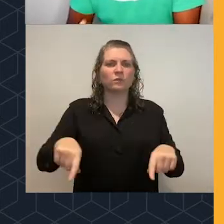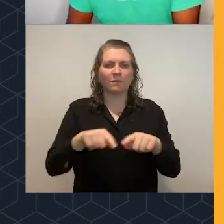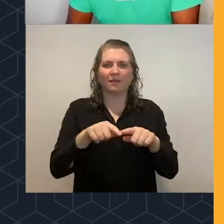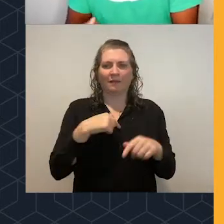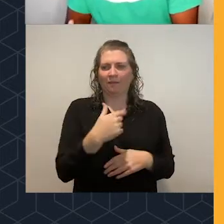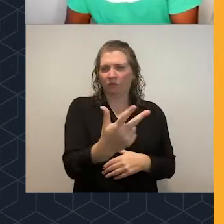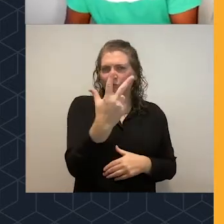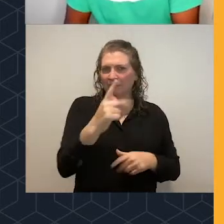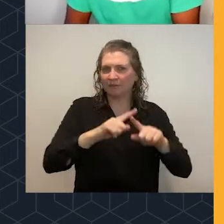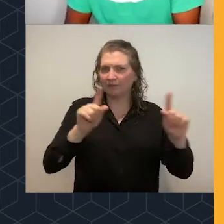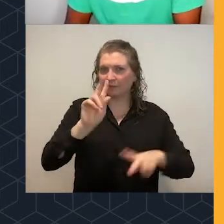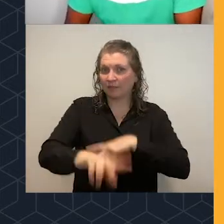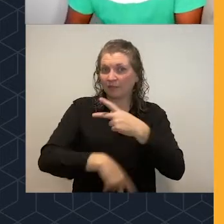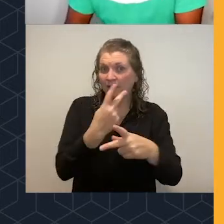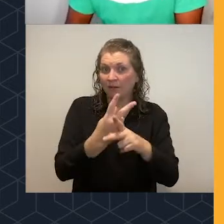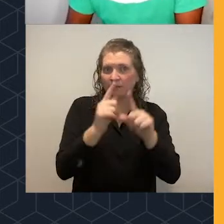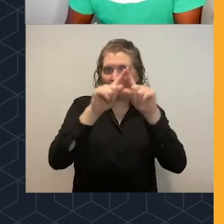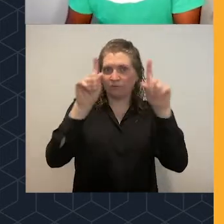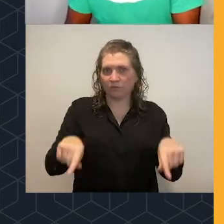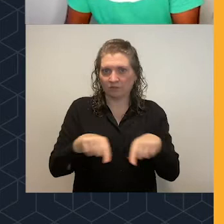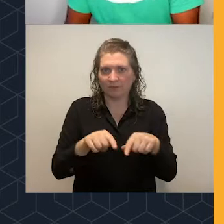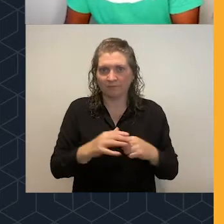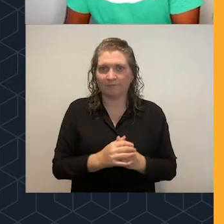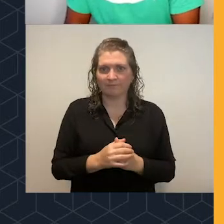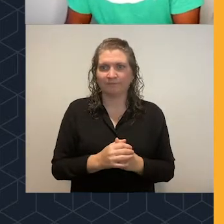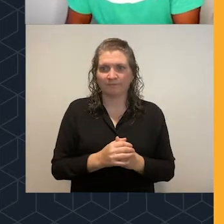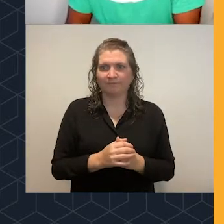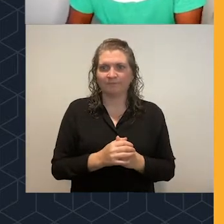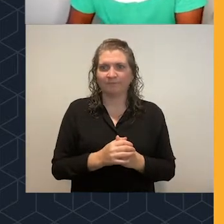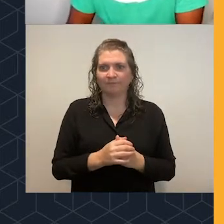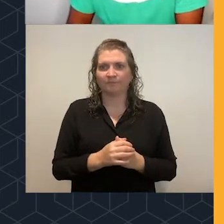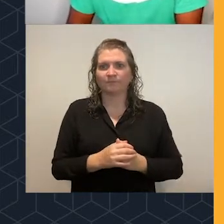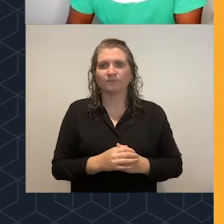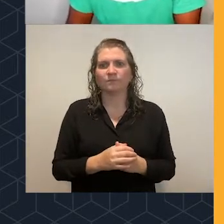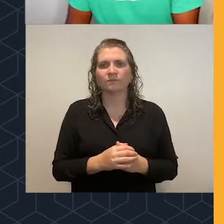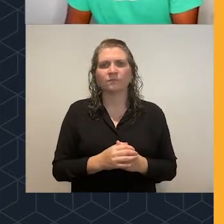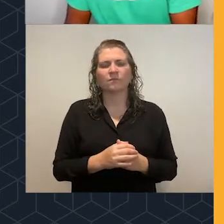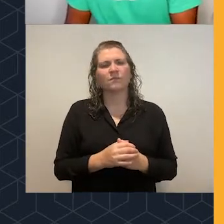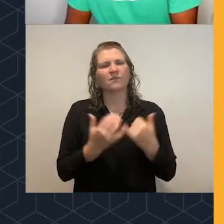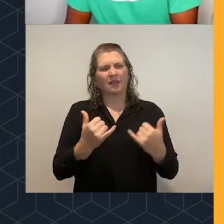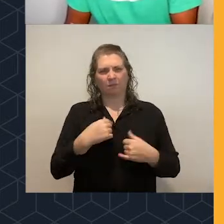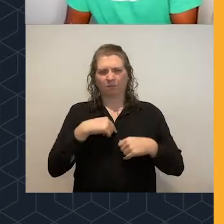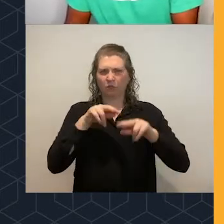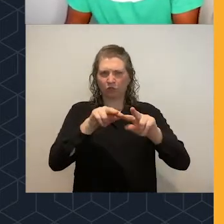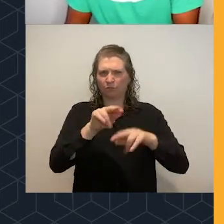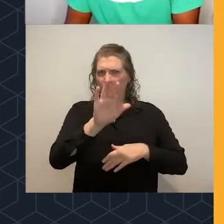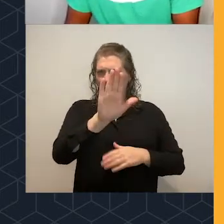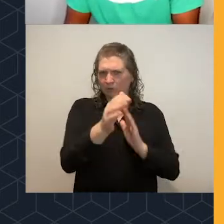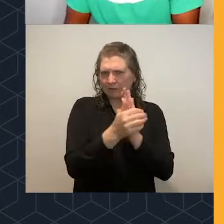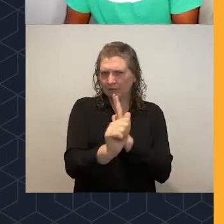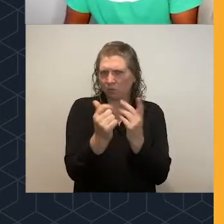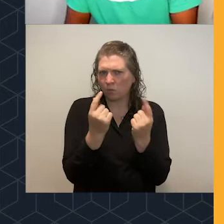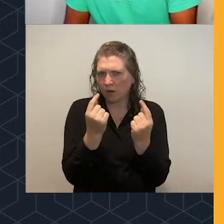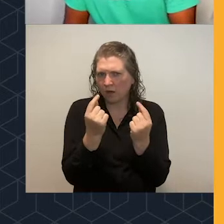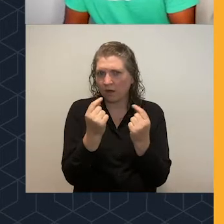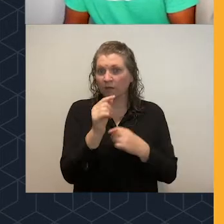want to quantify those accomplishments. And so the next slide or two, we're going to go more in depth in regards to key examples of what I'm going to showcase you all in